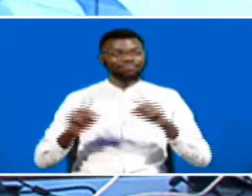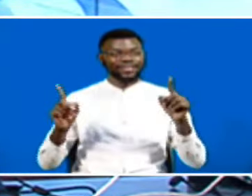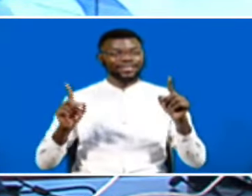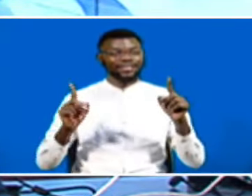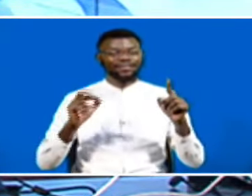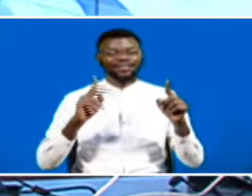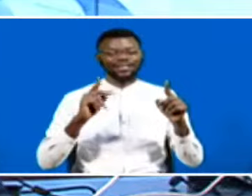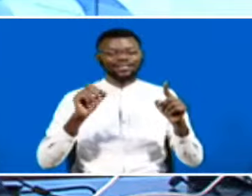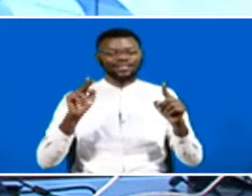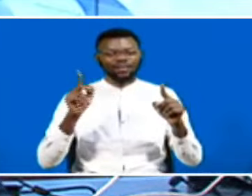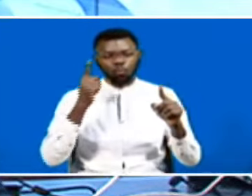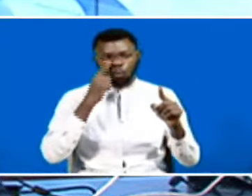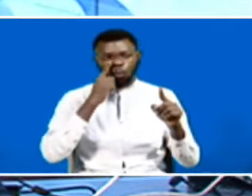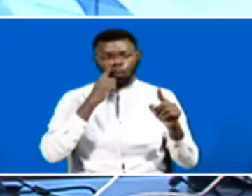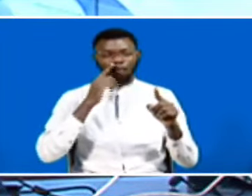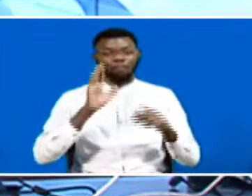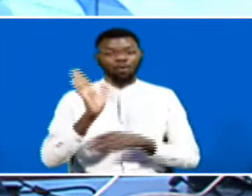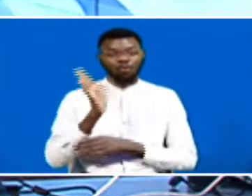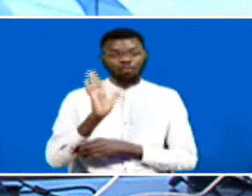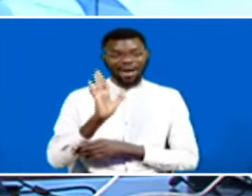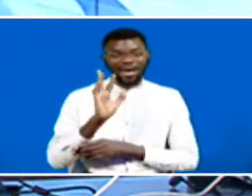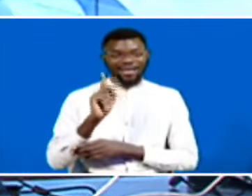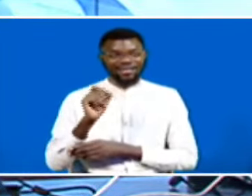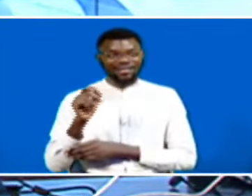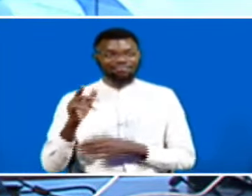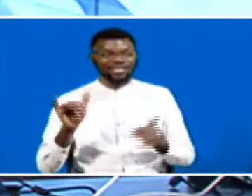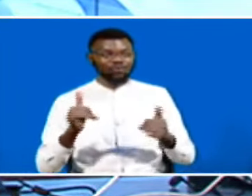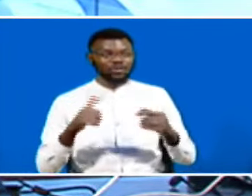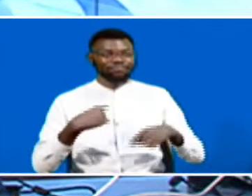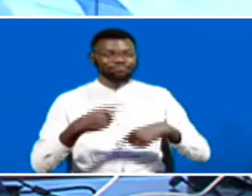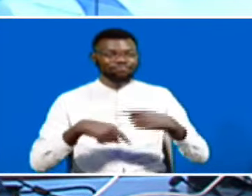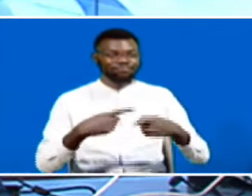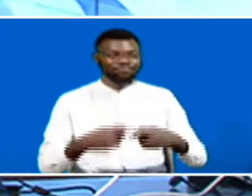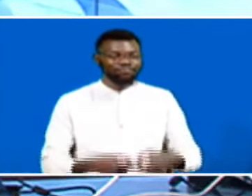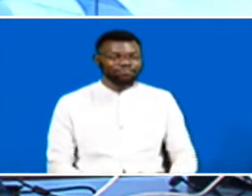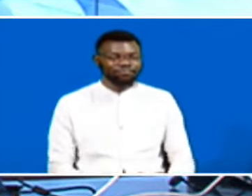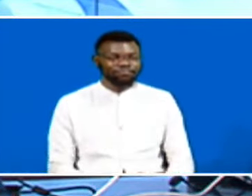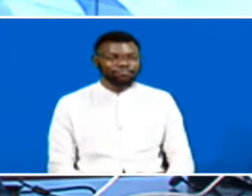watching via KTN Home, goodbye. KTN News continues.